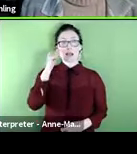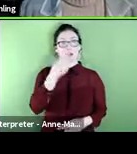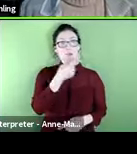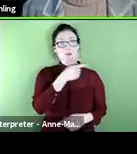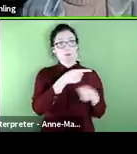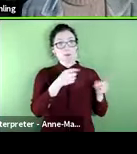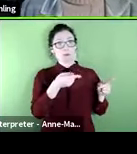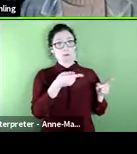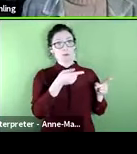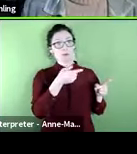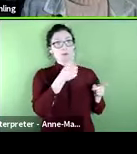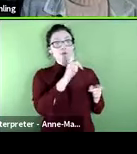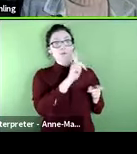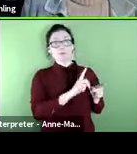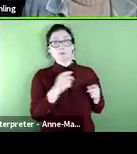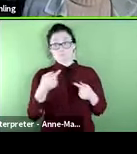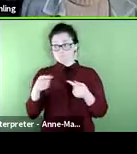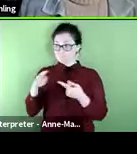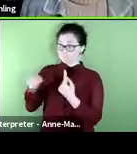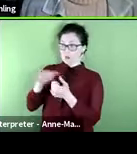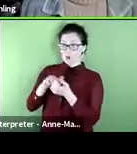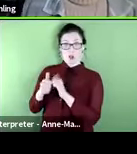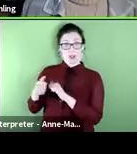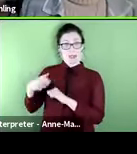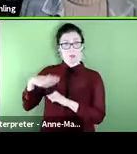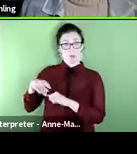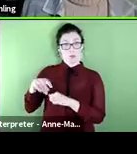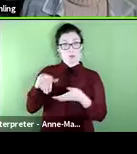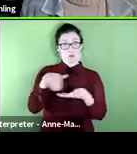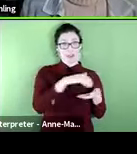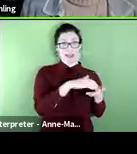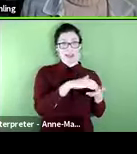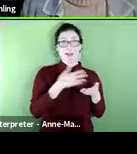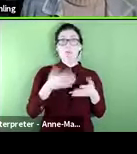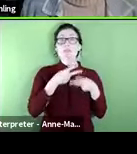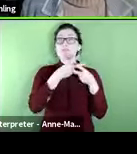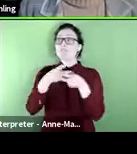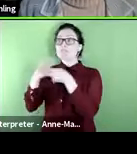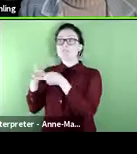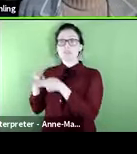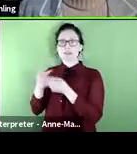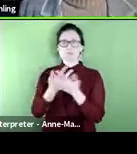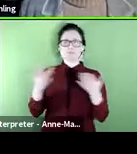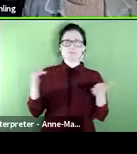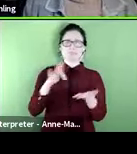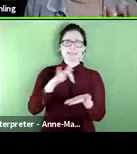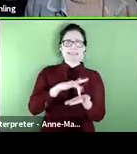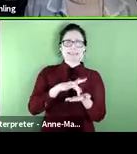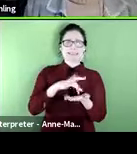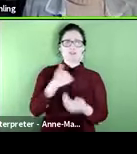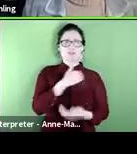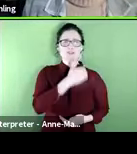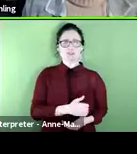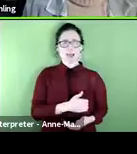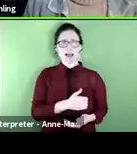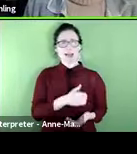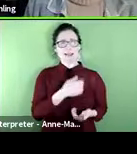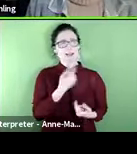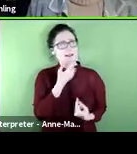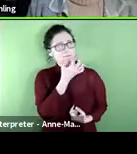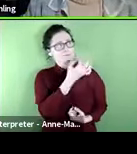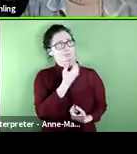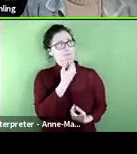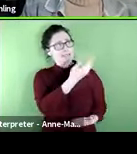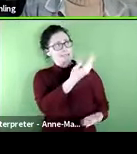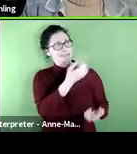want to get, and they visit China, Beijing, Shanghai, and others many times, but they cannot get this